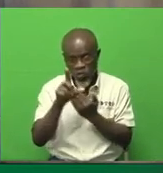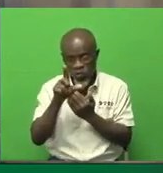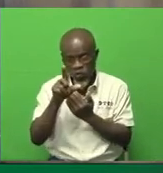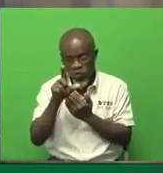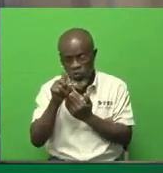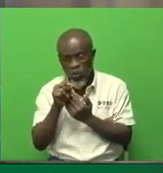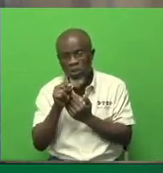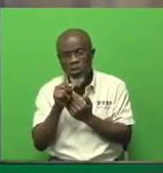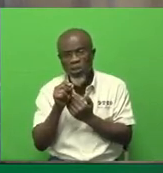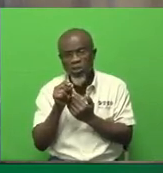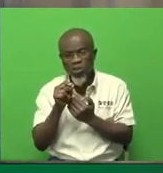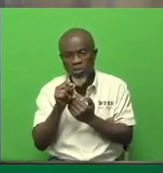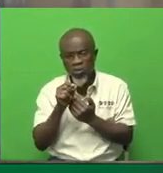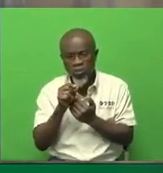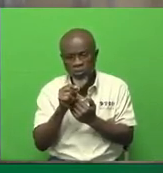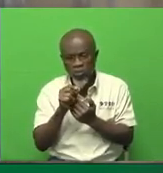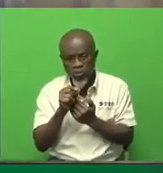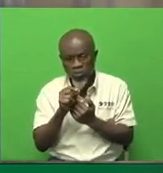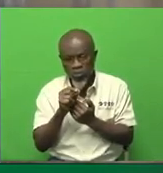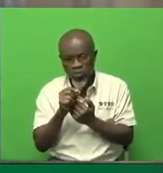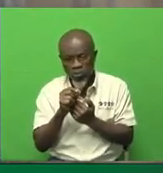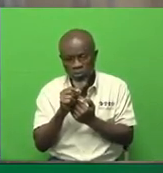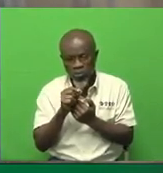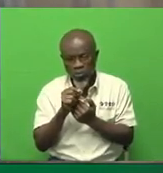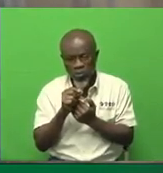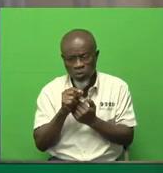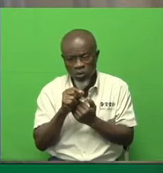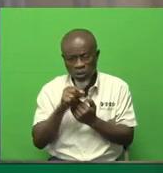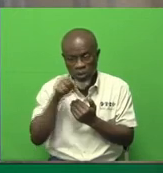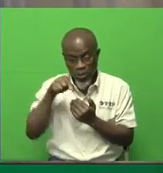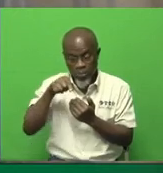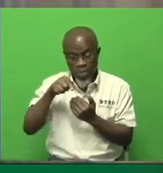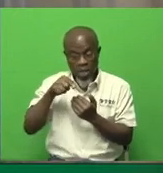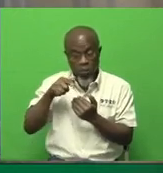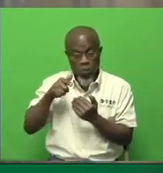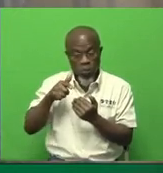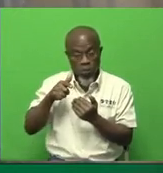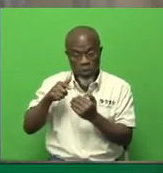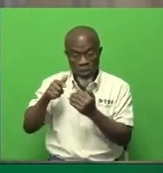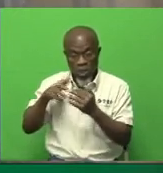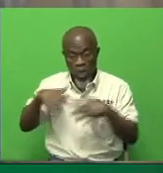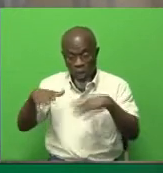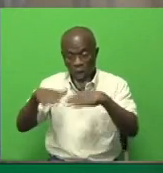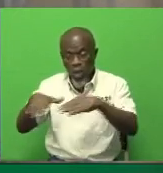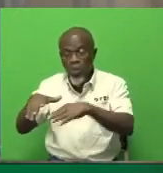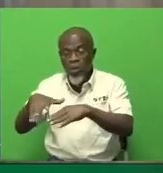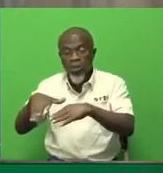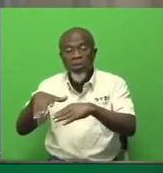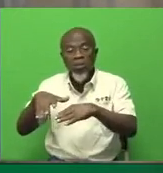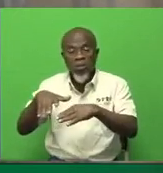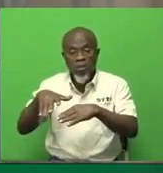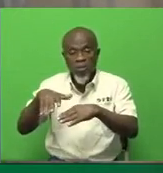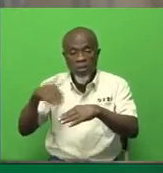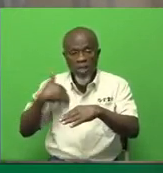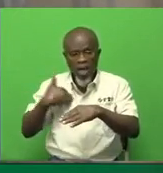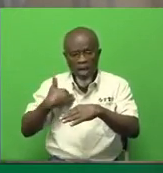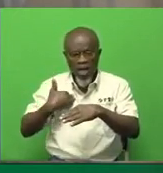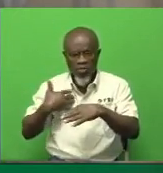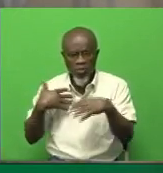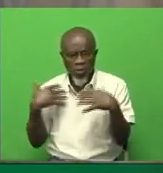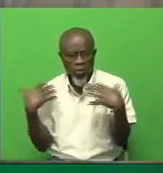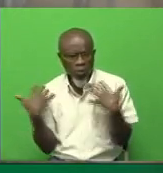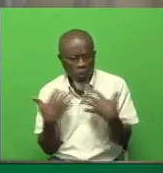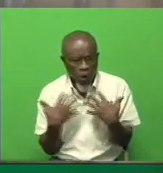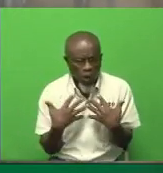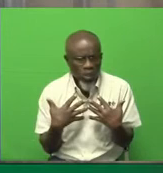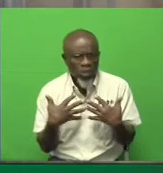this was about a property tax then in my constituency there is anger anxiety and